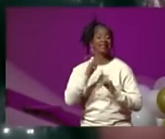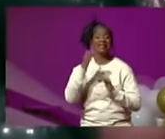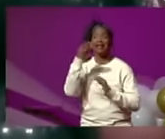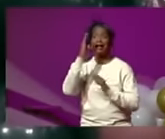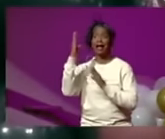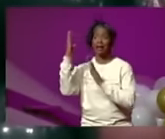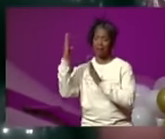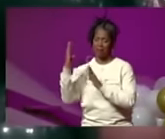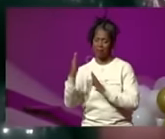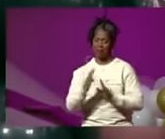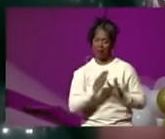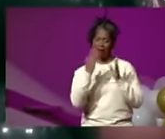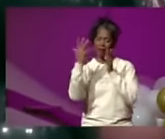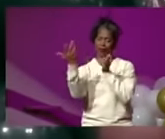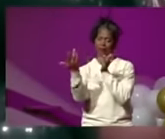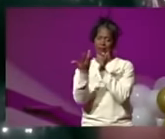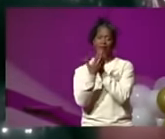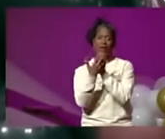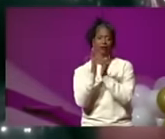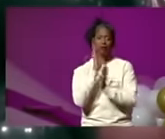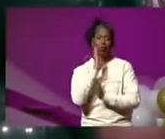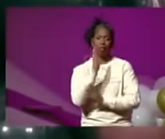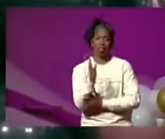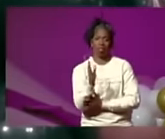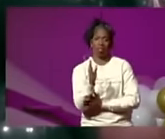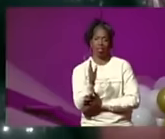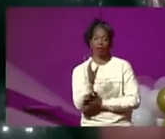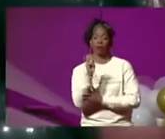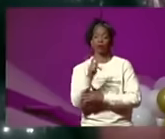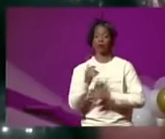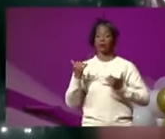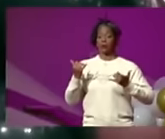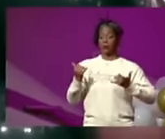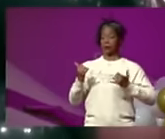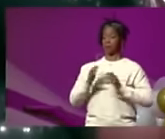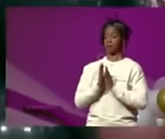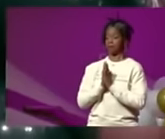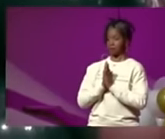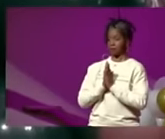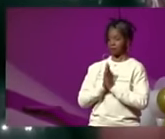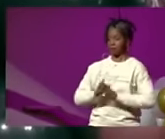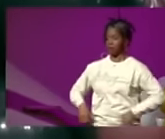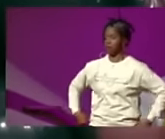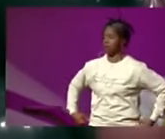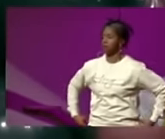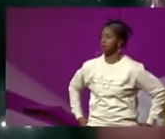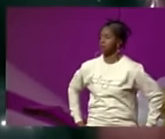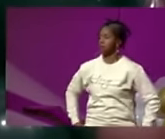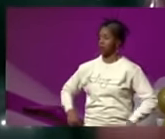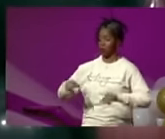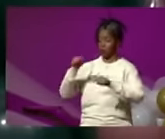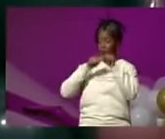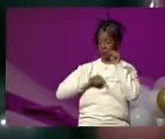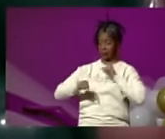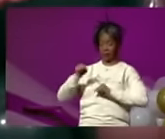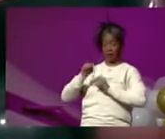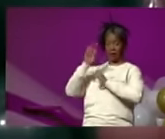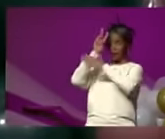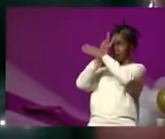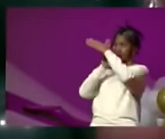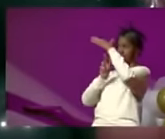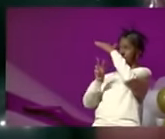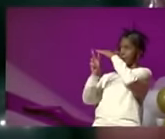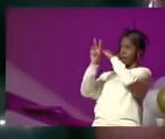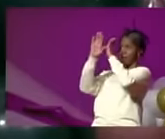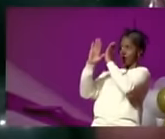providential design. That's what I'm trying to say. And so here it is. what the prophets said. What